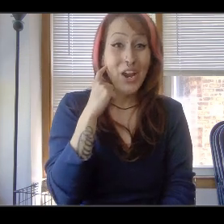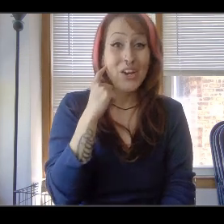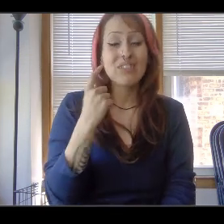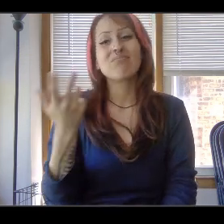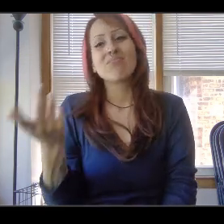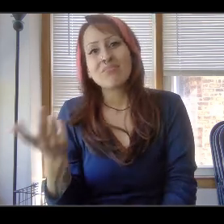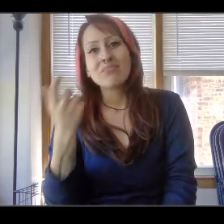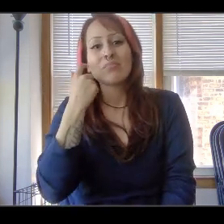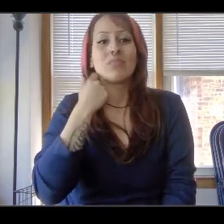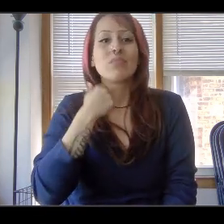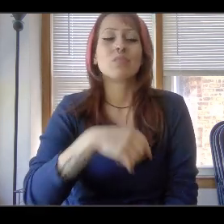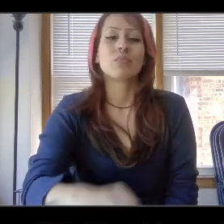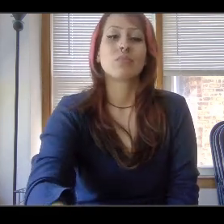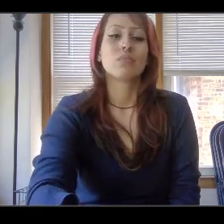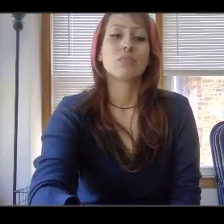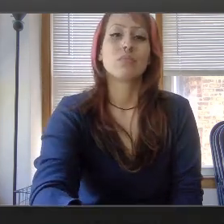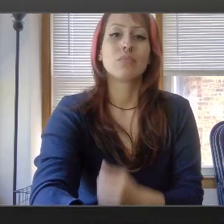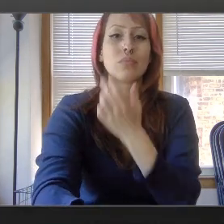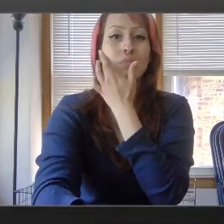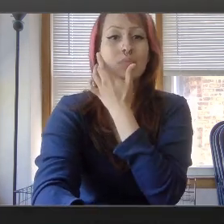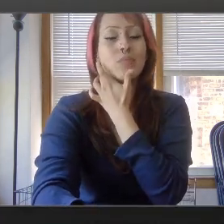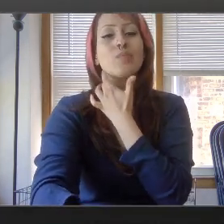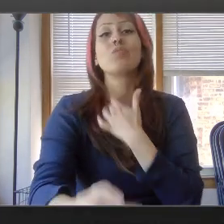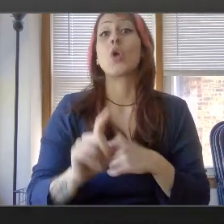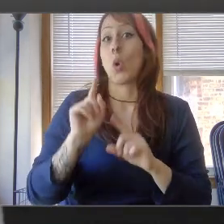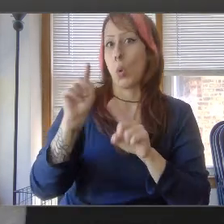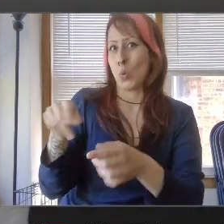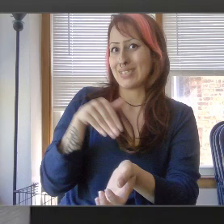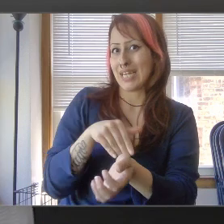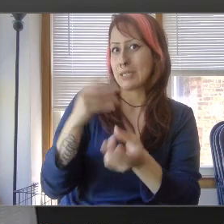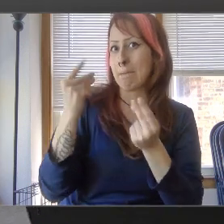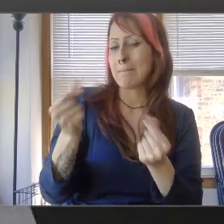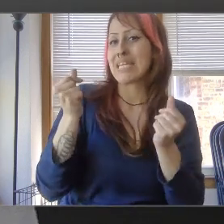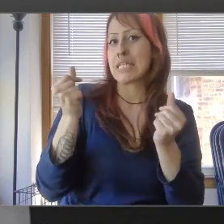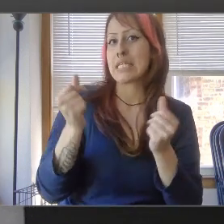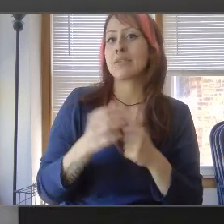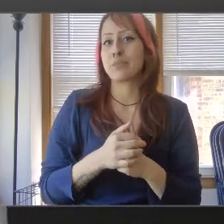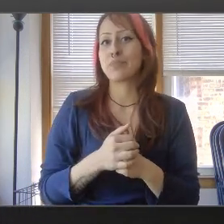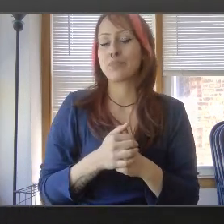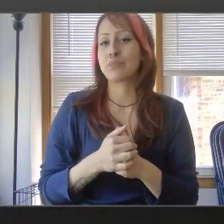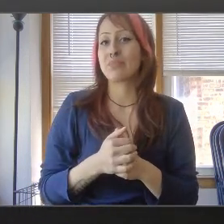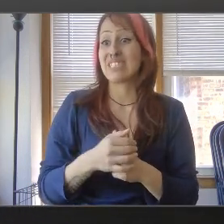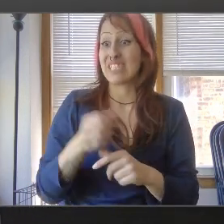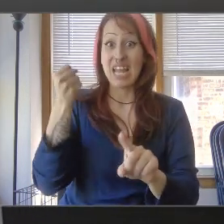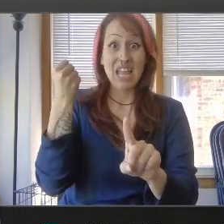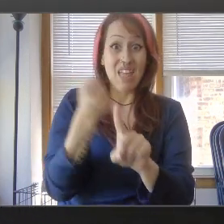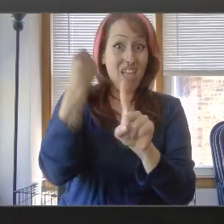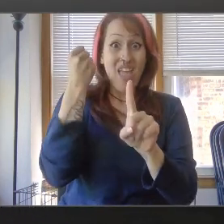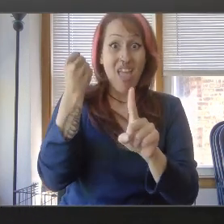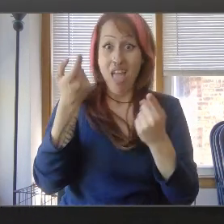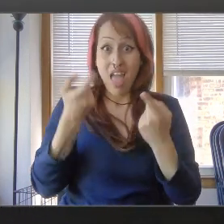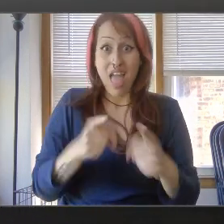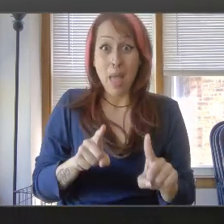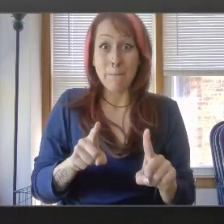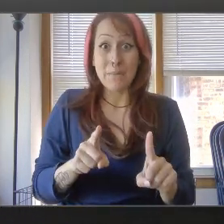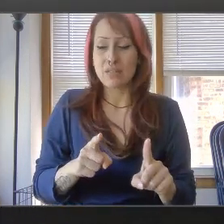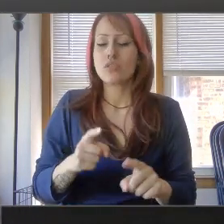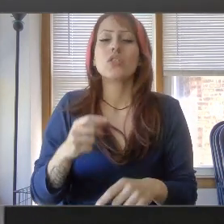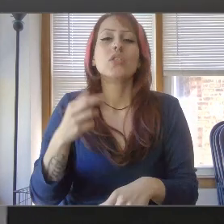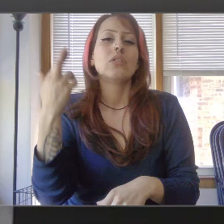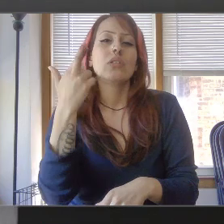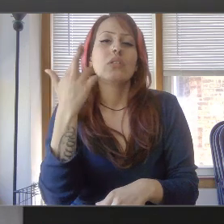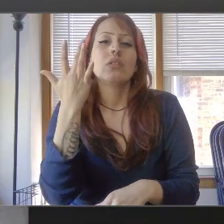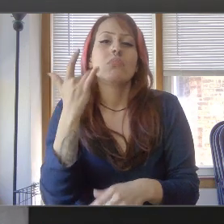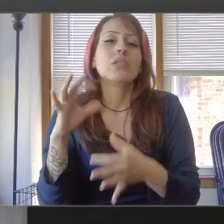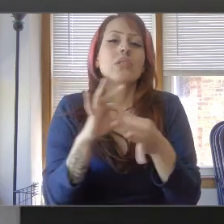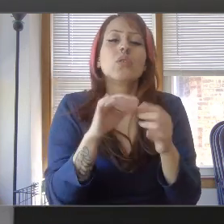get to your doctor immediately. Sudden hearing losses are generally caused by a virus attacking the hair cells of your cochlea that we just